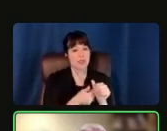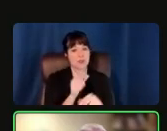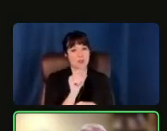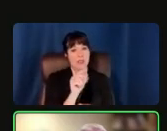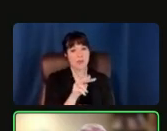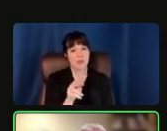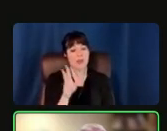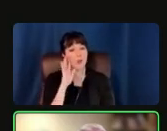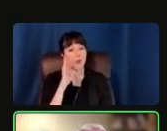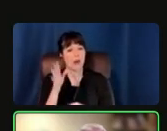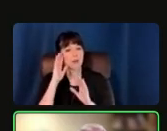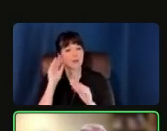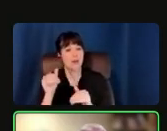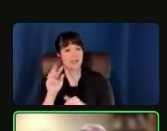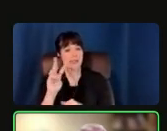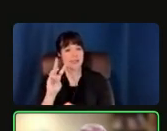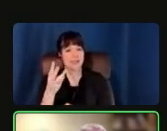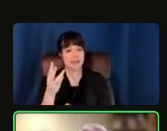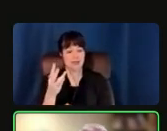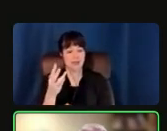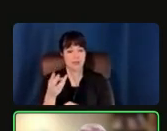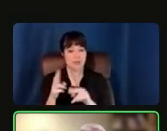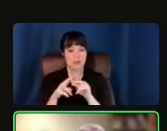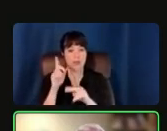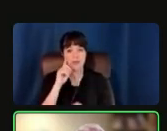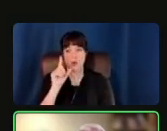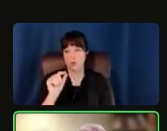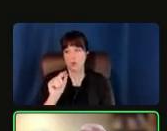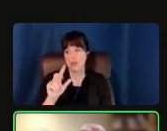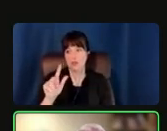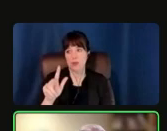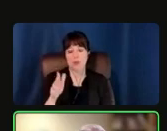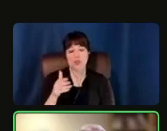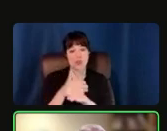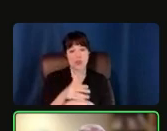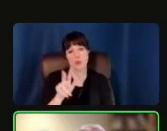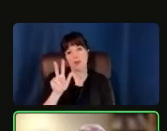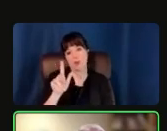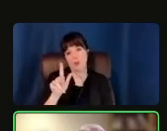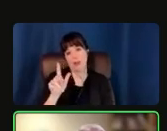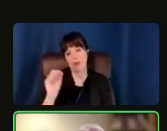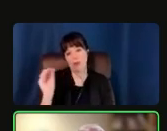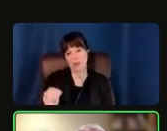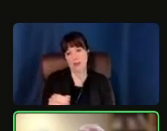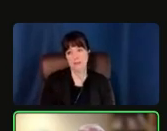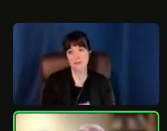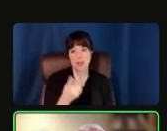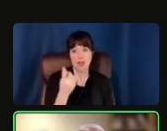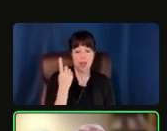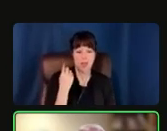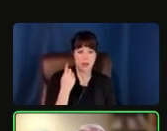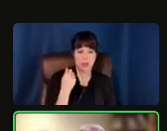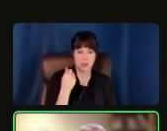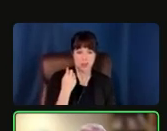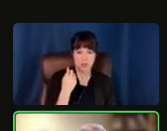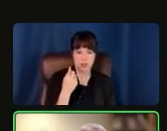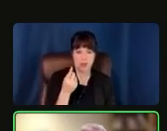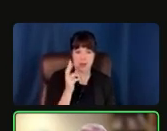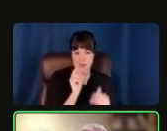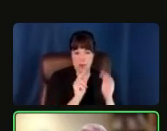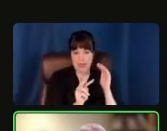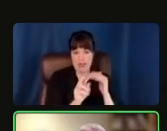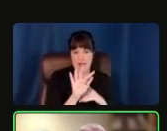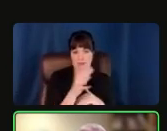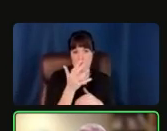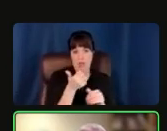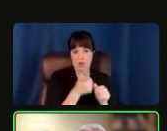of $16 per ton in 2023, just over 23%. Last year's forecast projected a $5